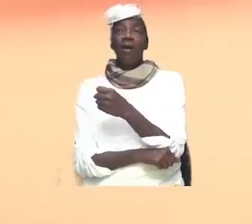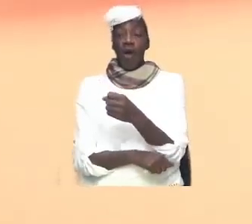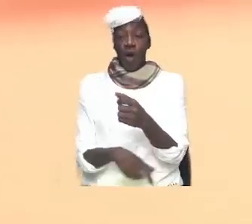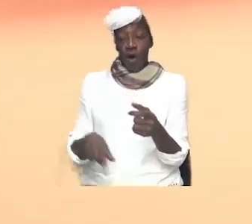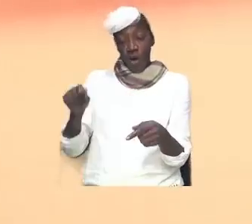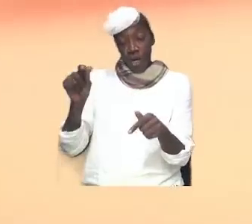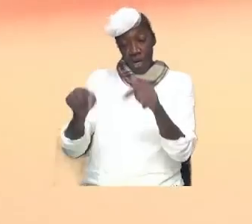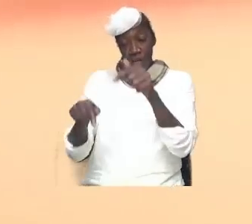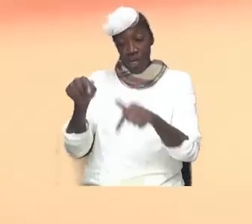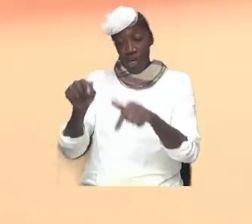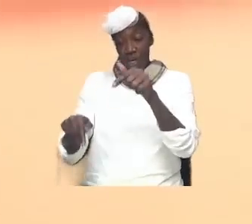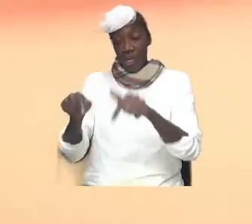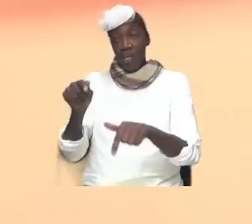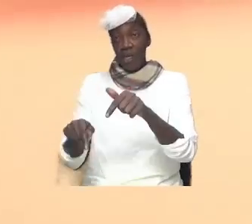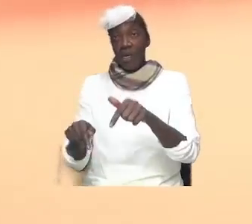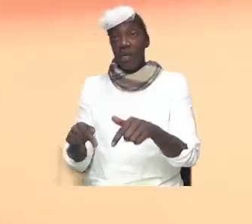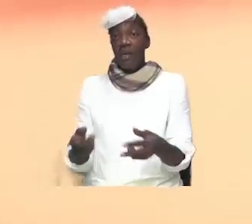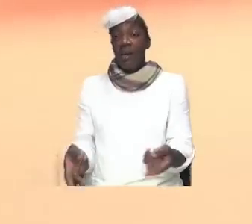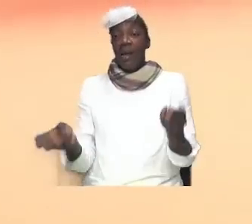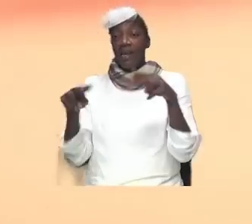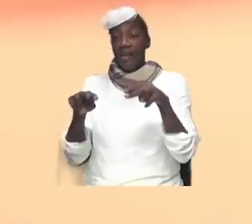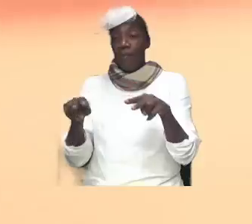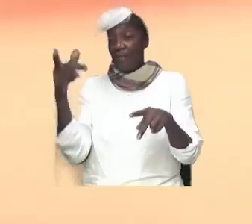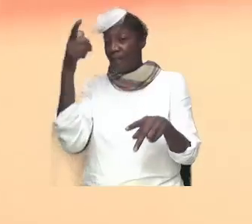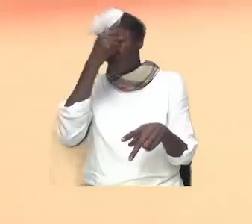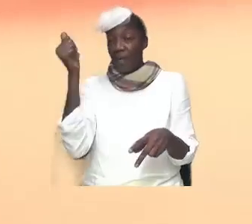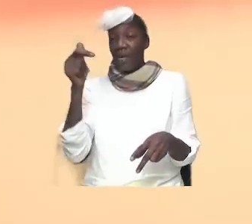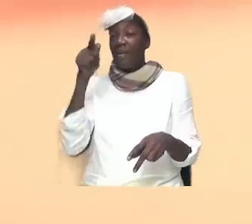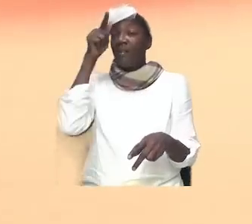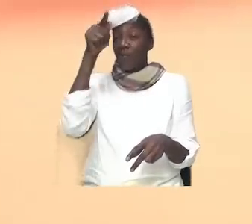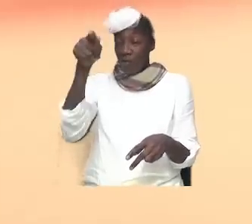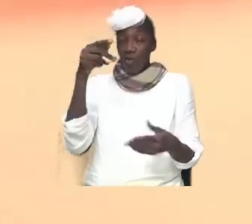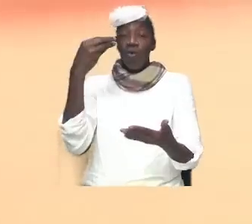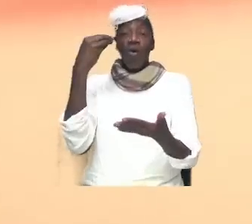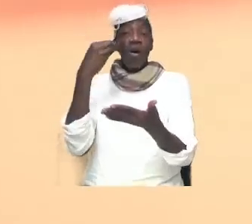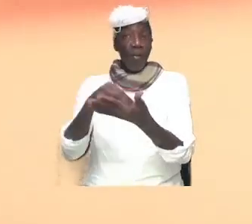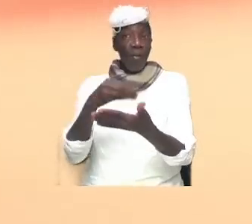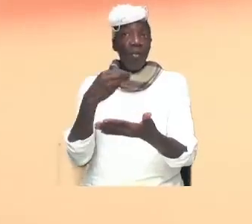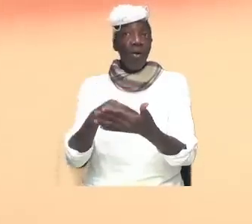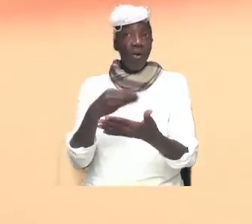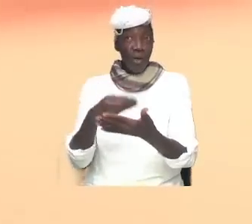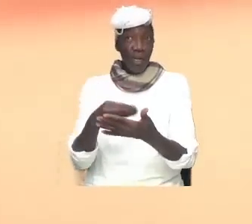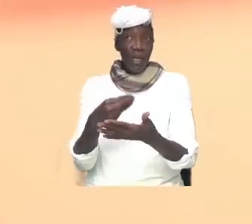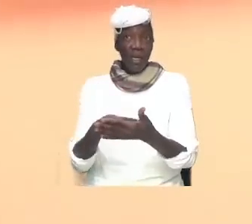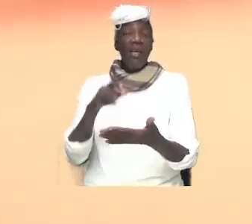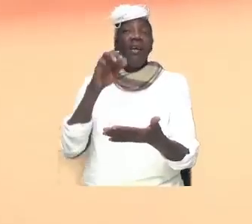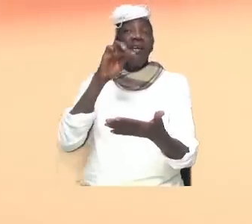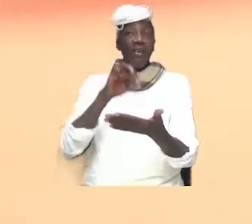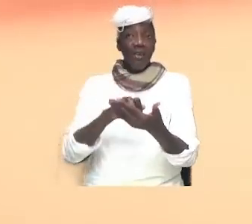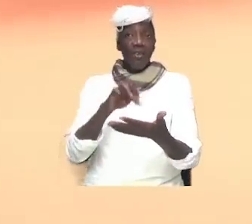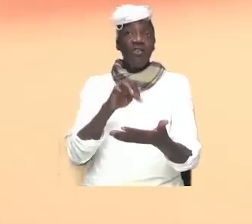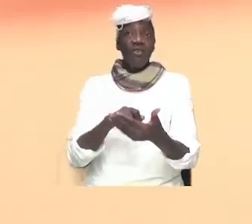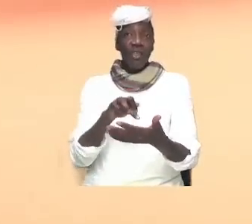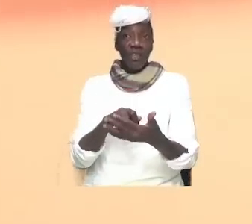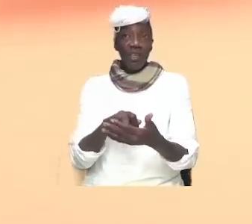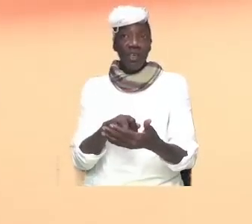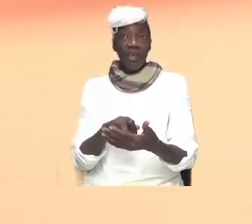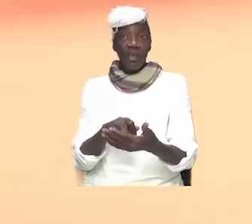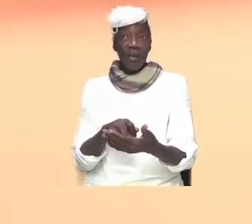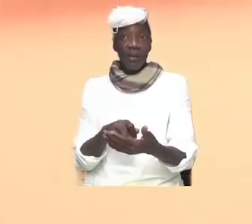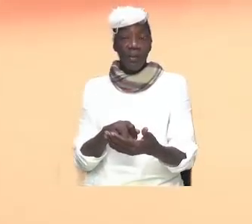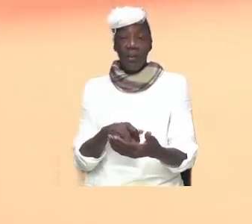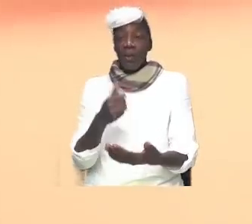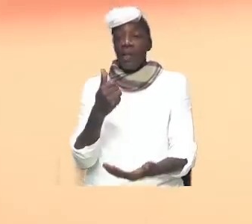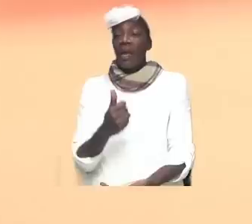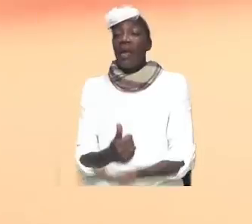it happens as a result of your financial input from your treasury and benefit